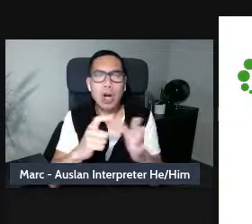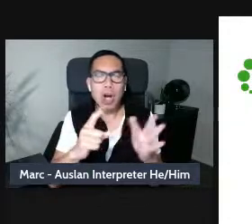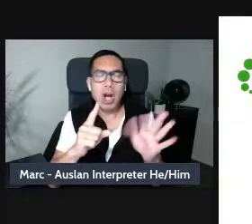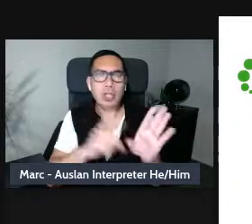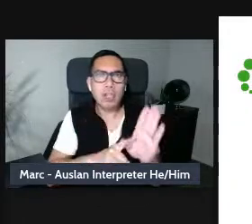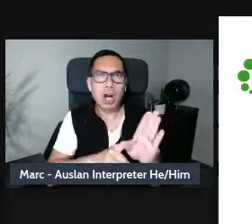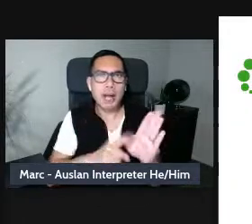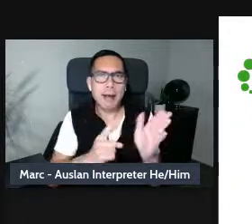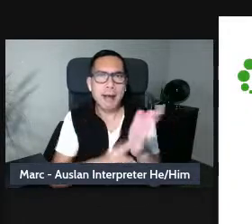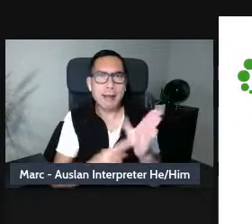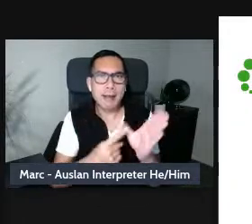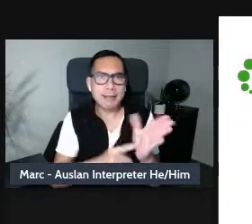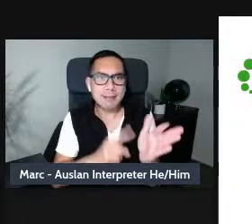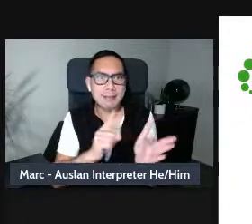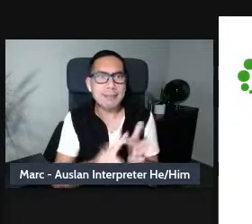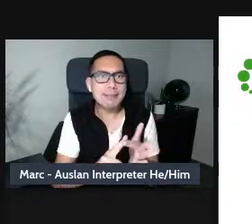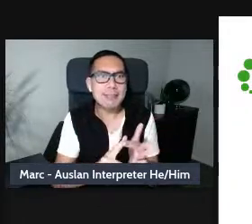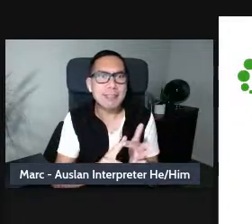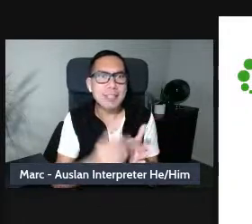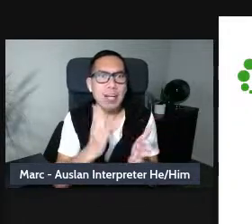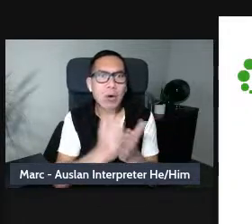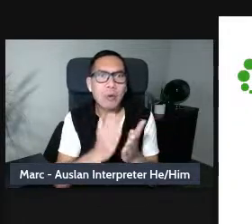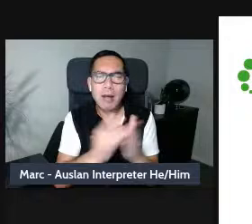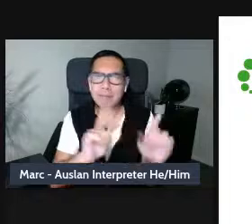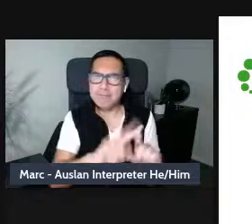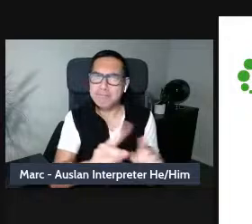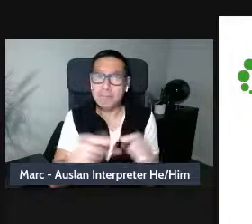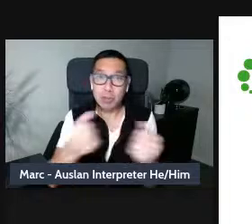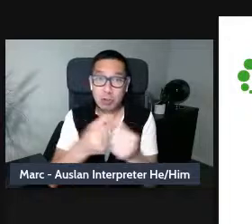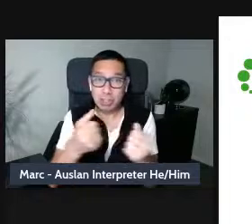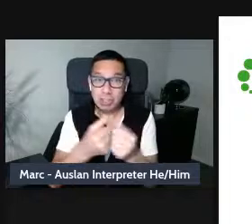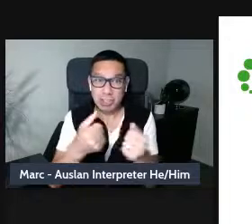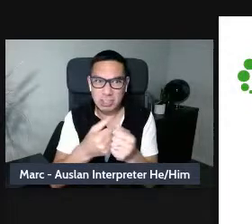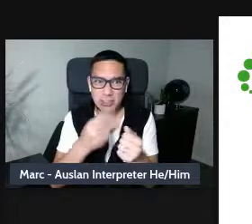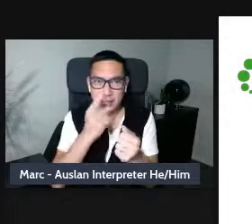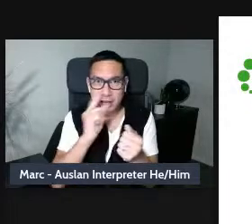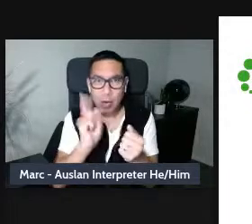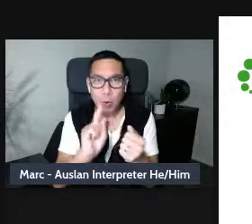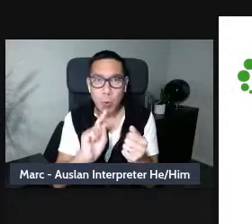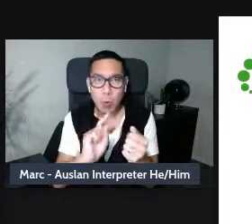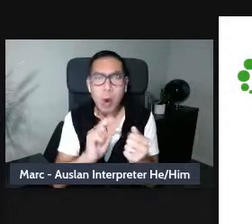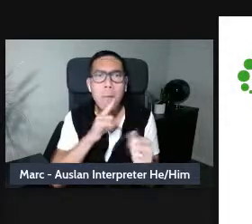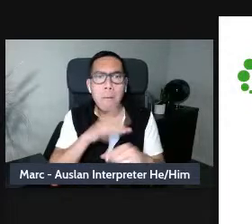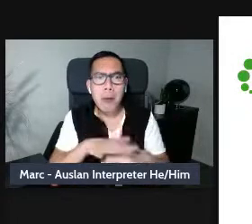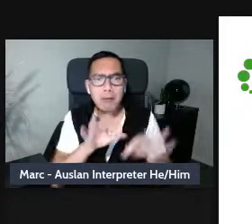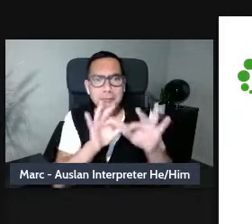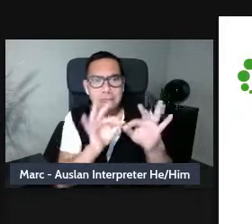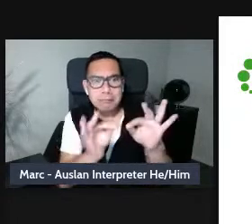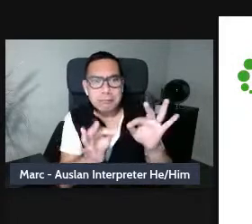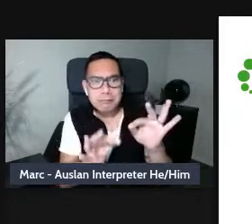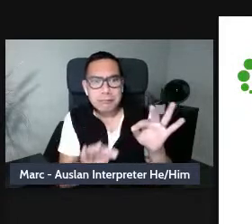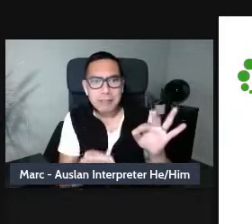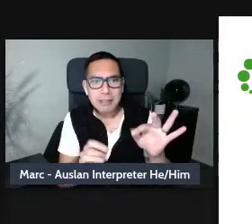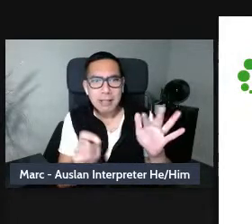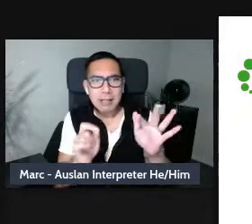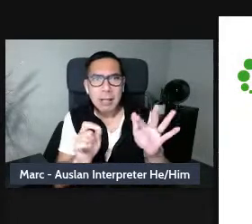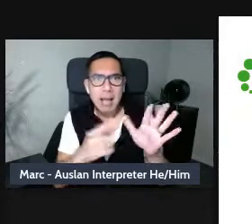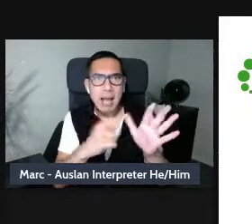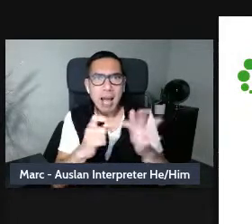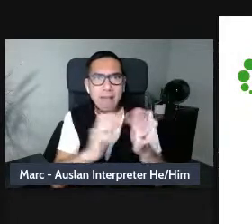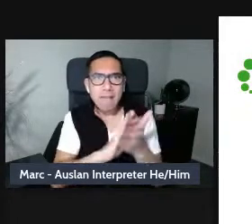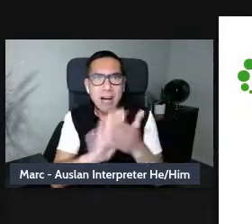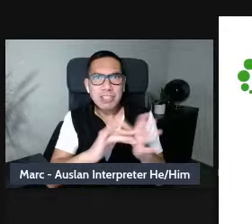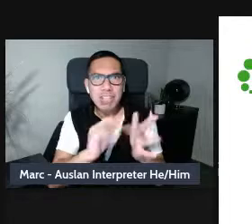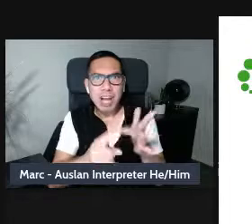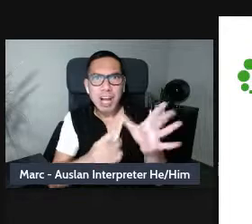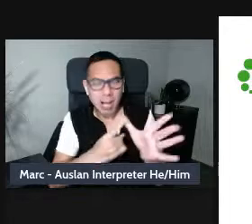heaps of drugs that are already available that can open up blood vessels, vasodilate them. For example, glyceryl trinitrate,